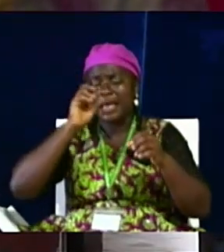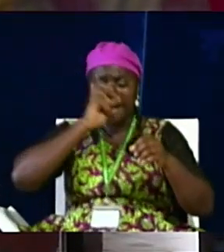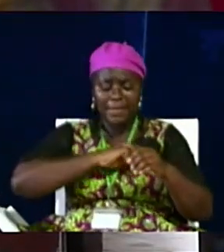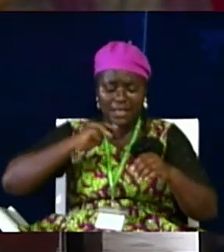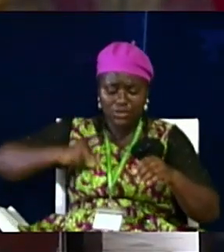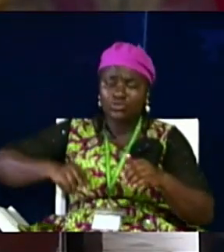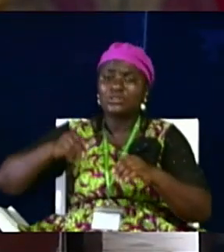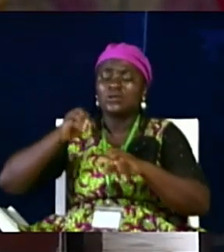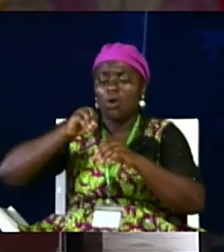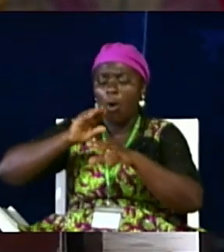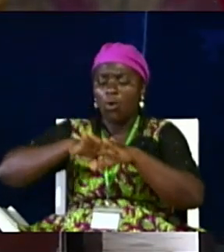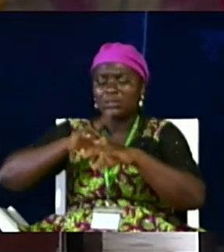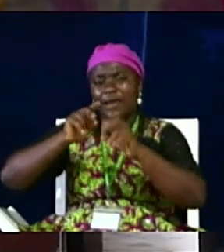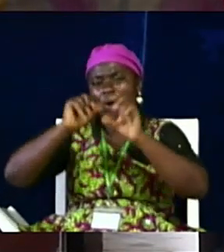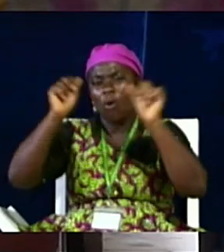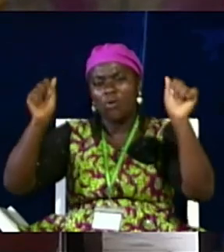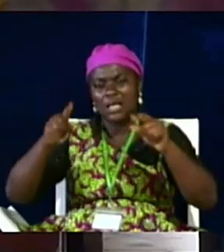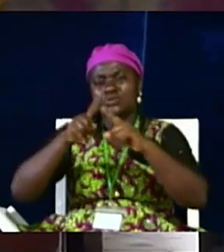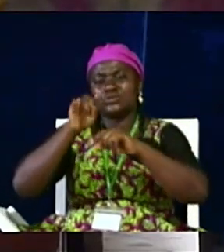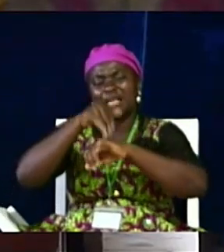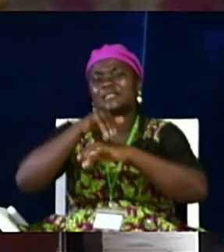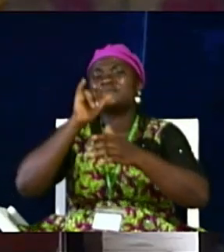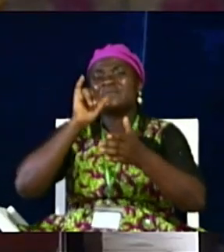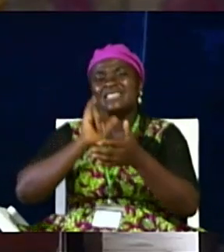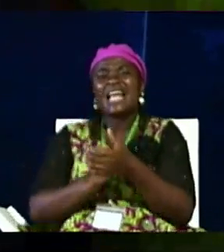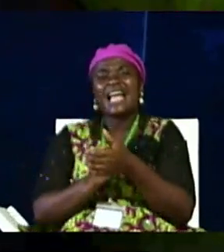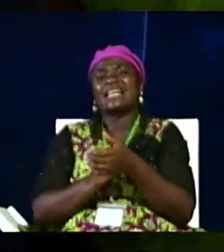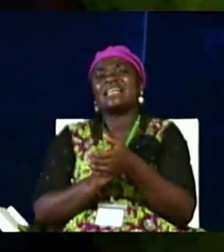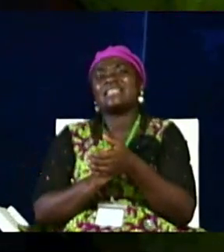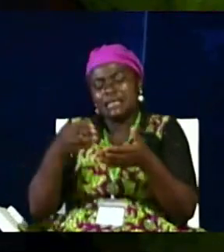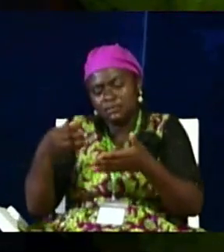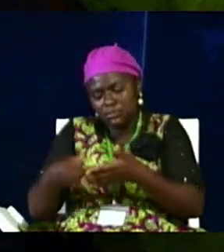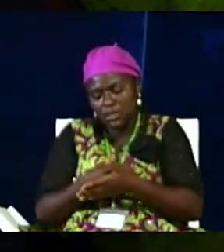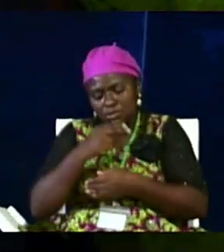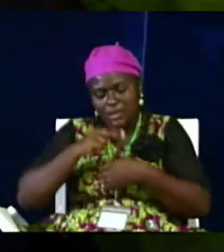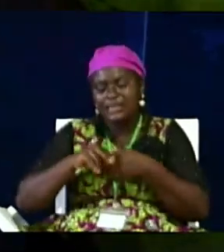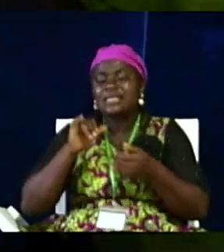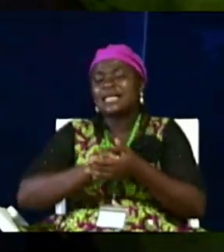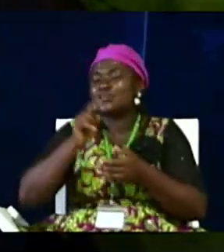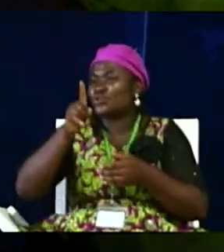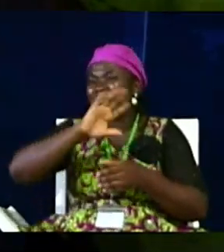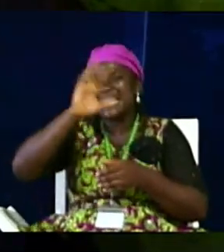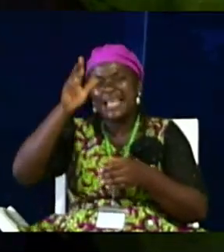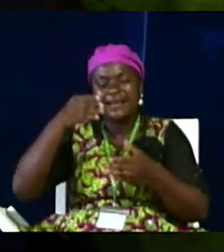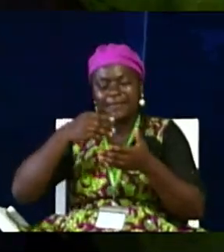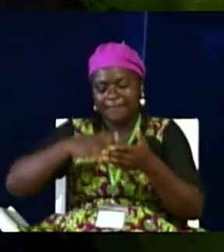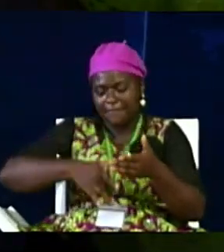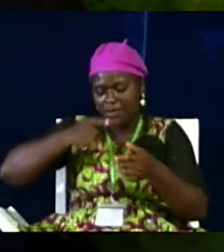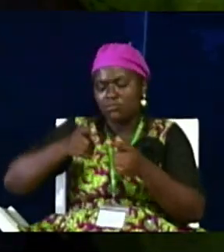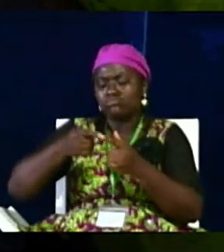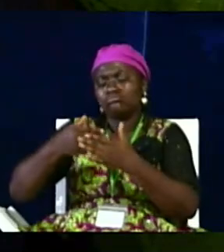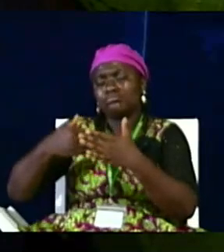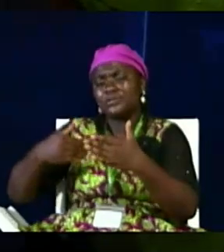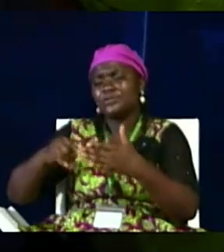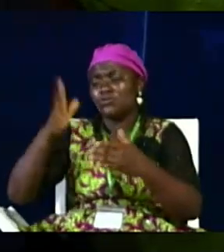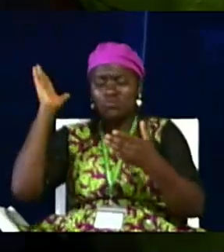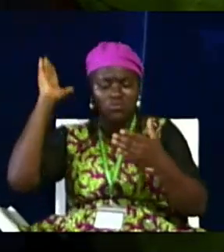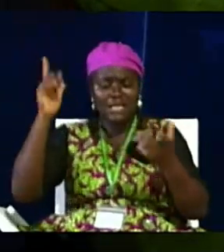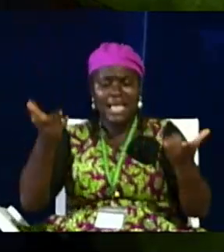altar tonight, that newness that you have never felt before will happen in your life